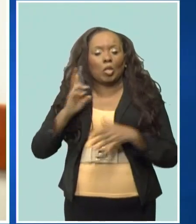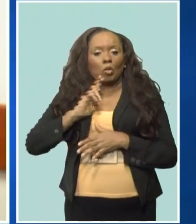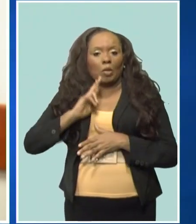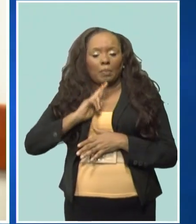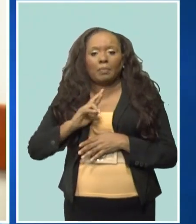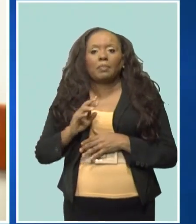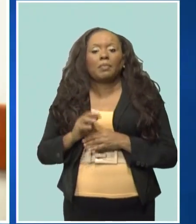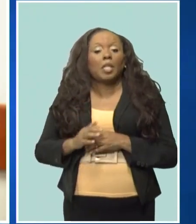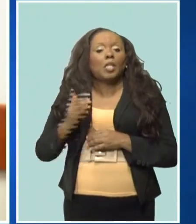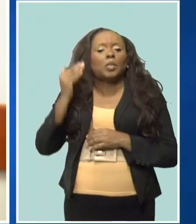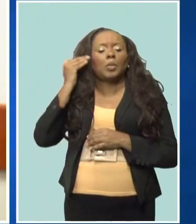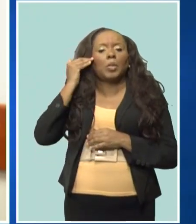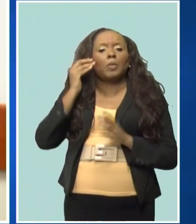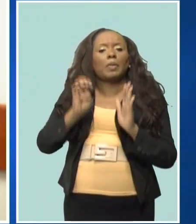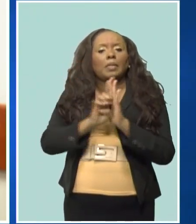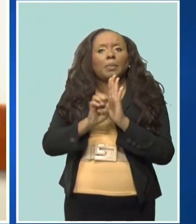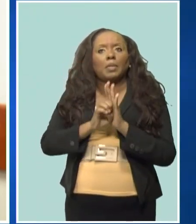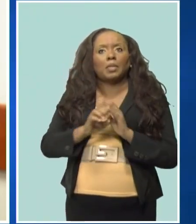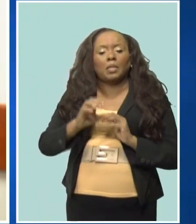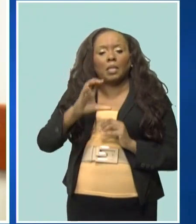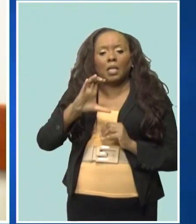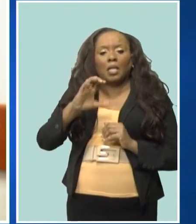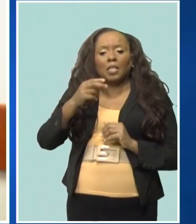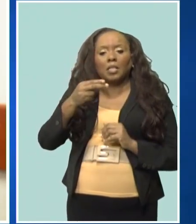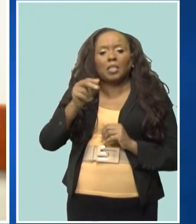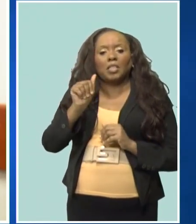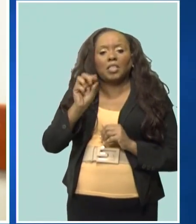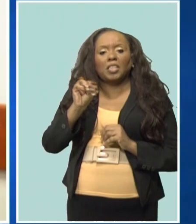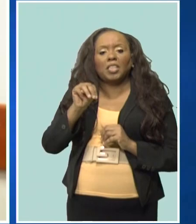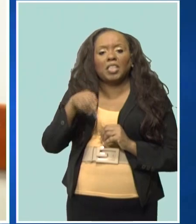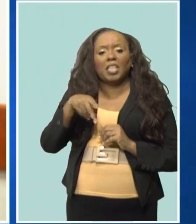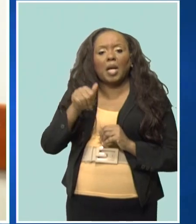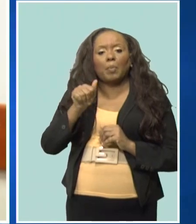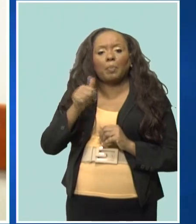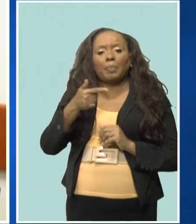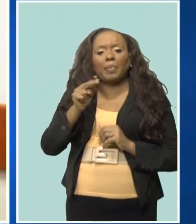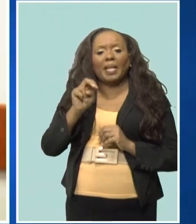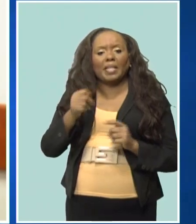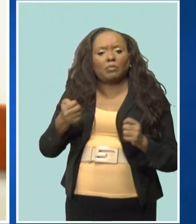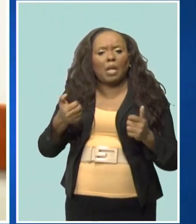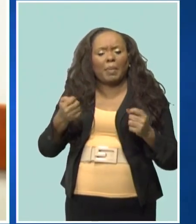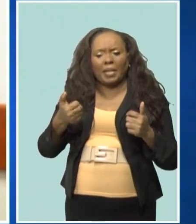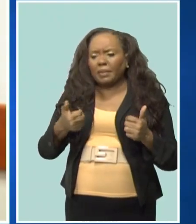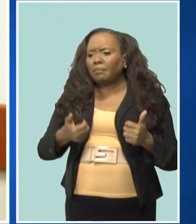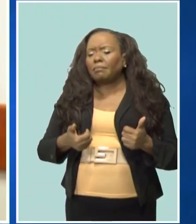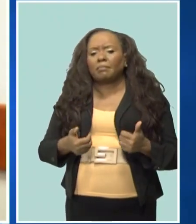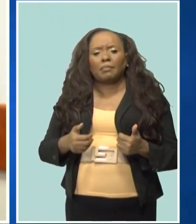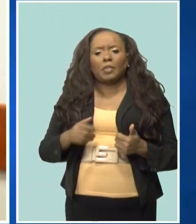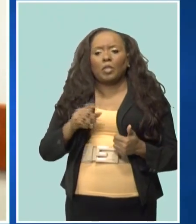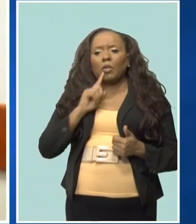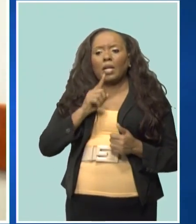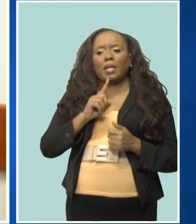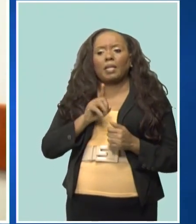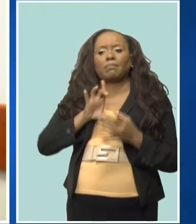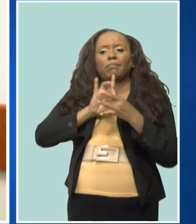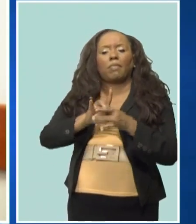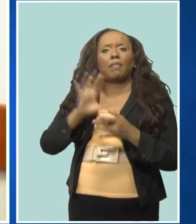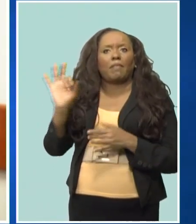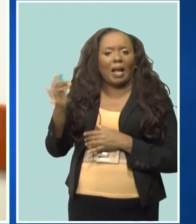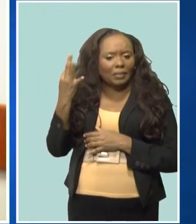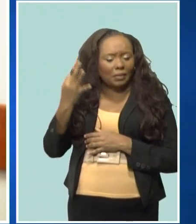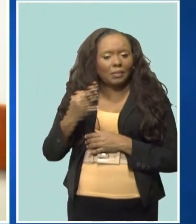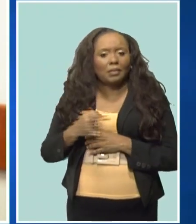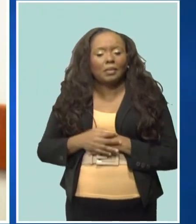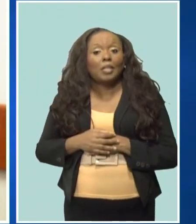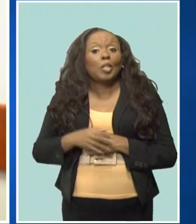that champagne is a region in France, rum is Barbados. Barbados is rum. So rum is not one of those things. No, rum is not one of